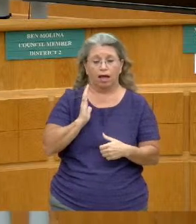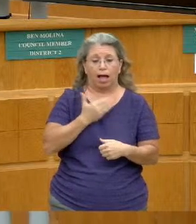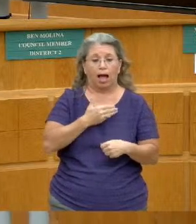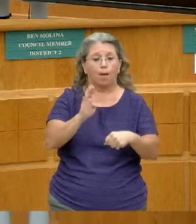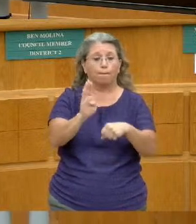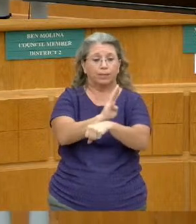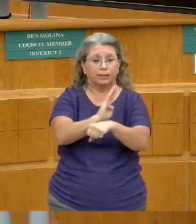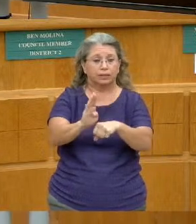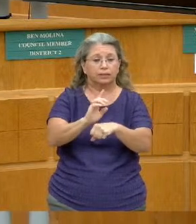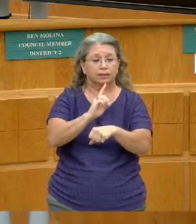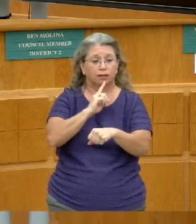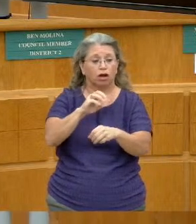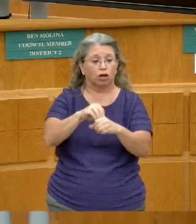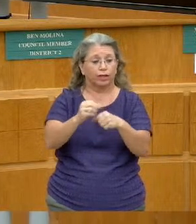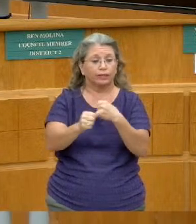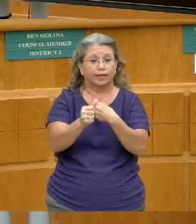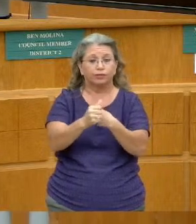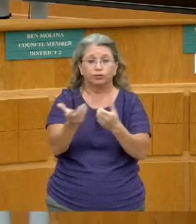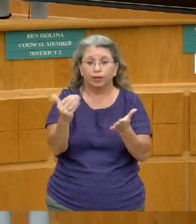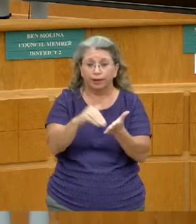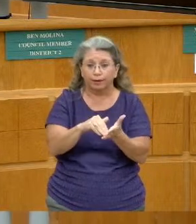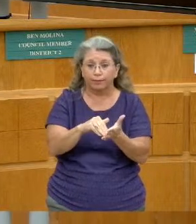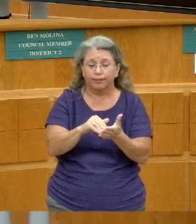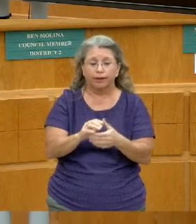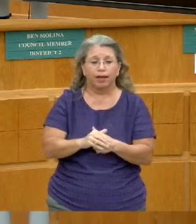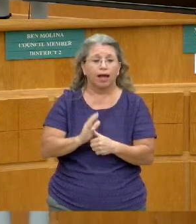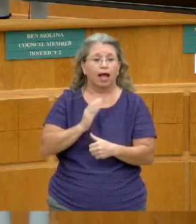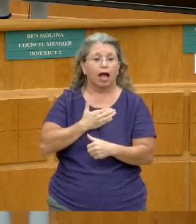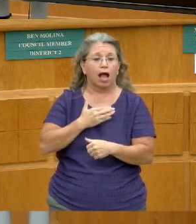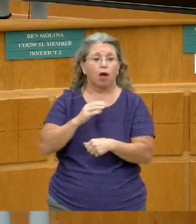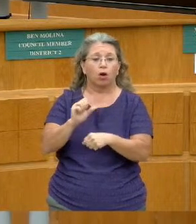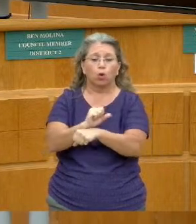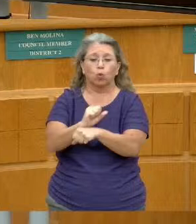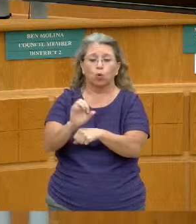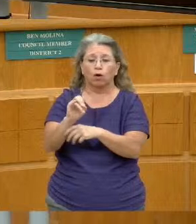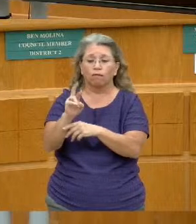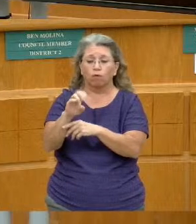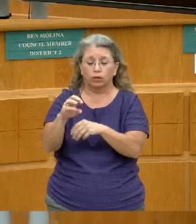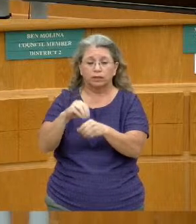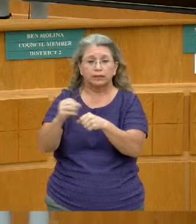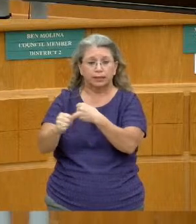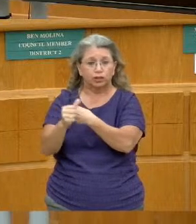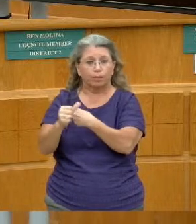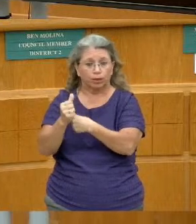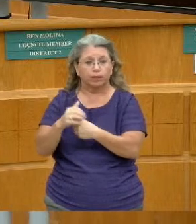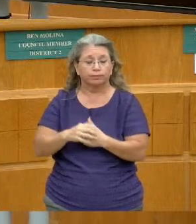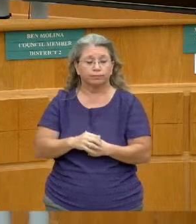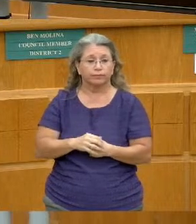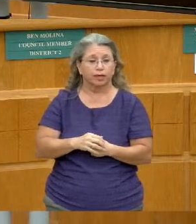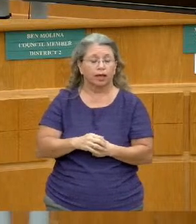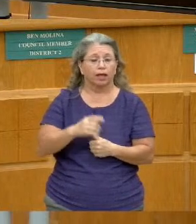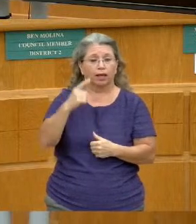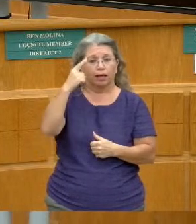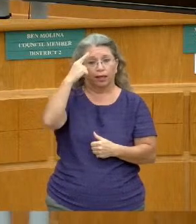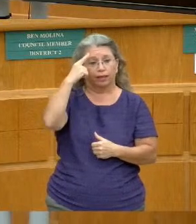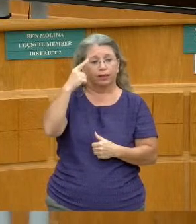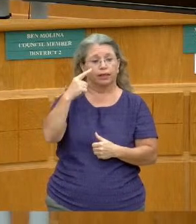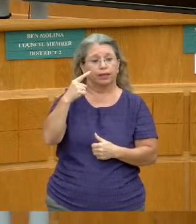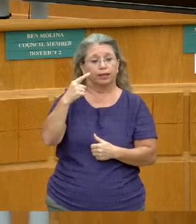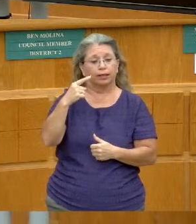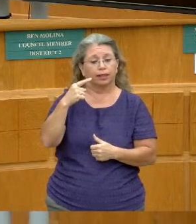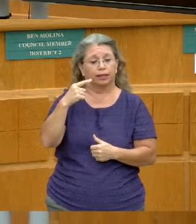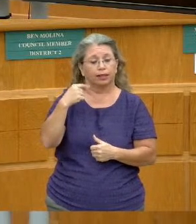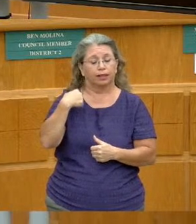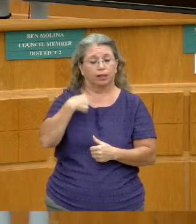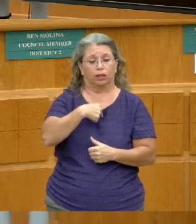in jeopardy again. Our workforce is in jeopardy. And I think we need to make sure that